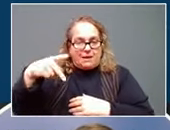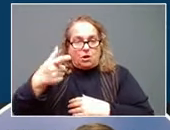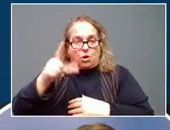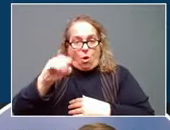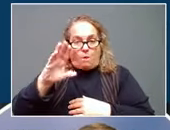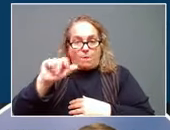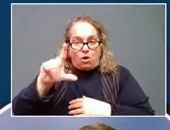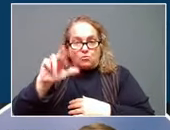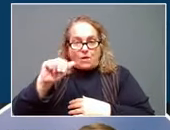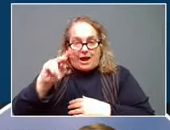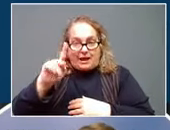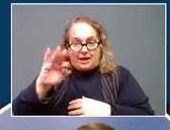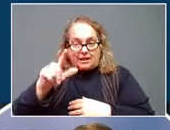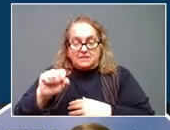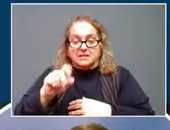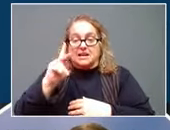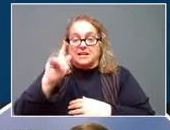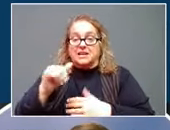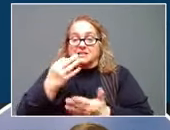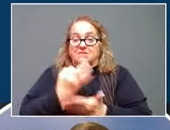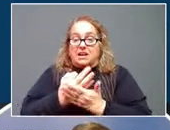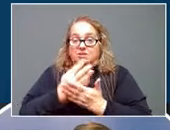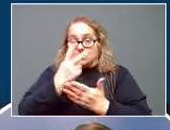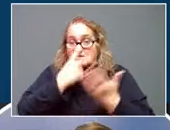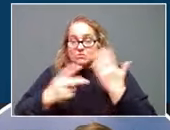Kentucky's financial outlook to positive.